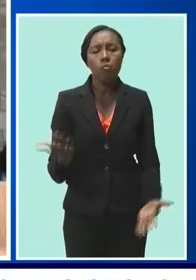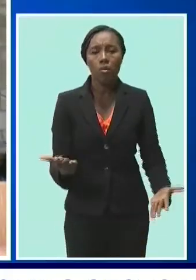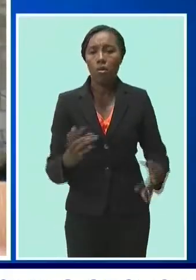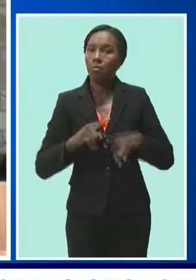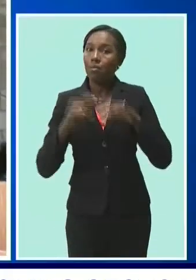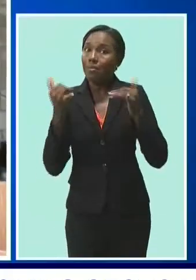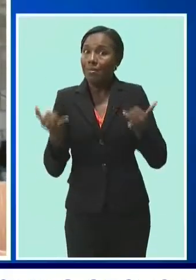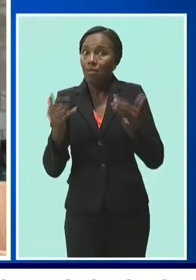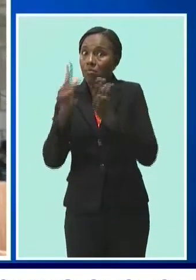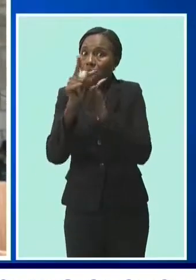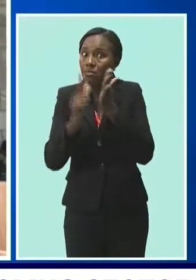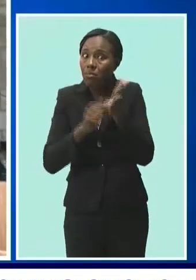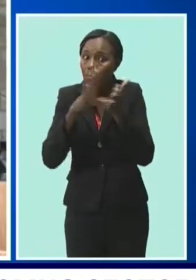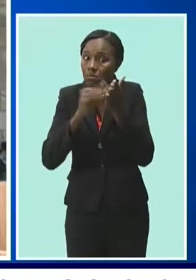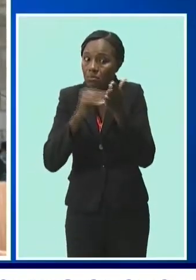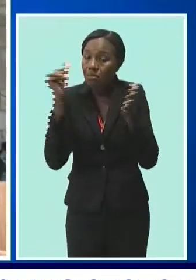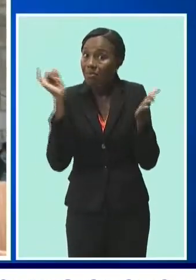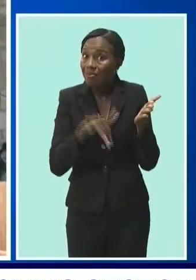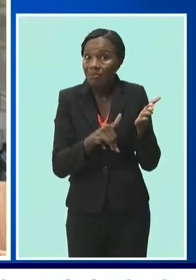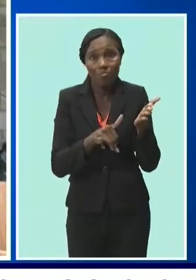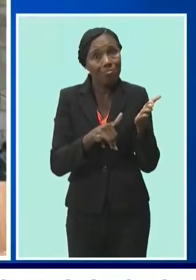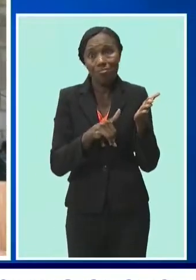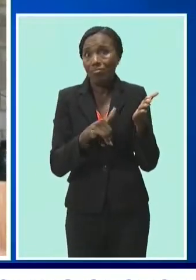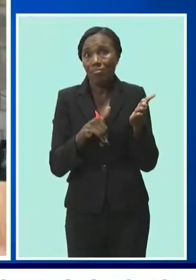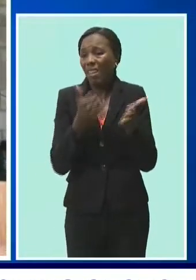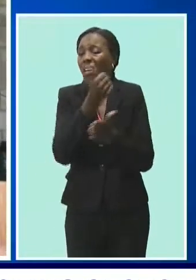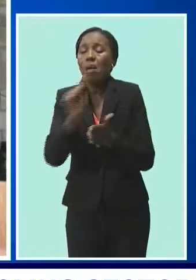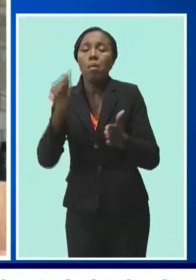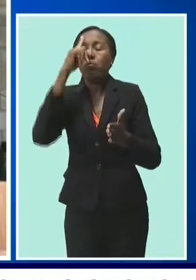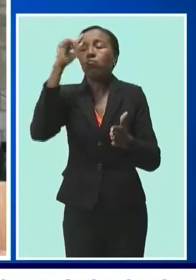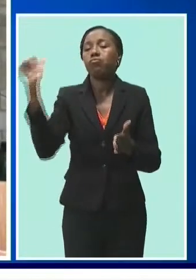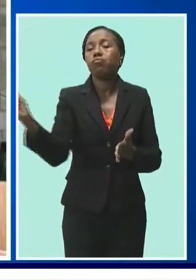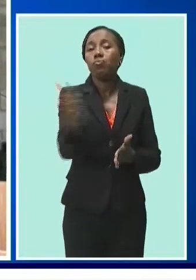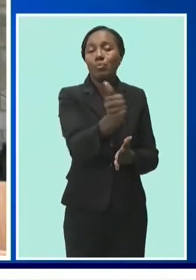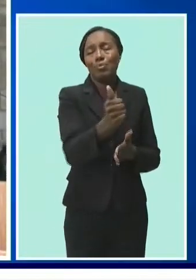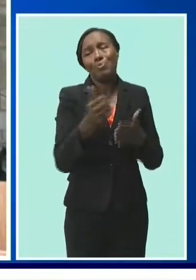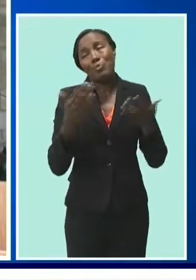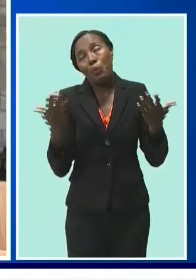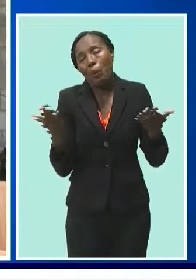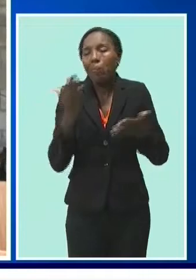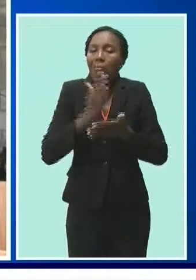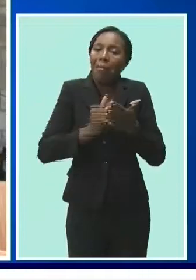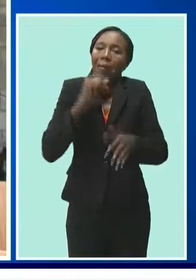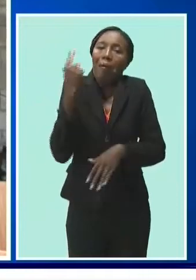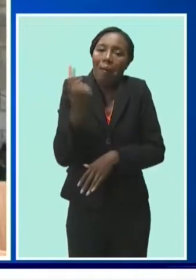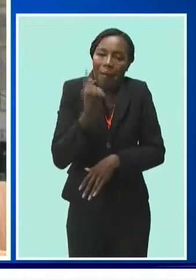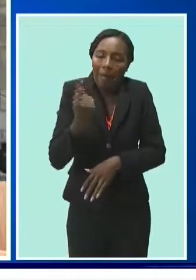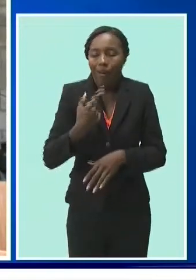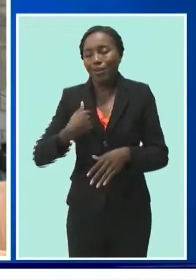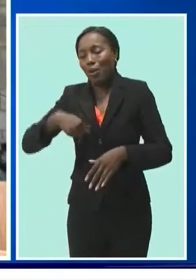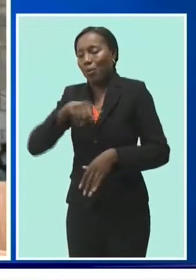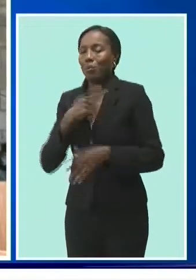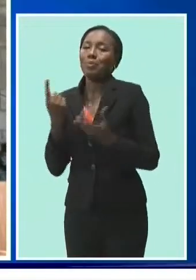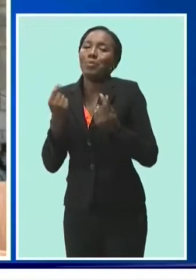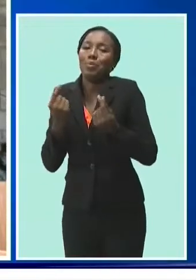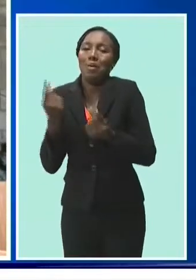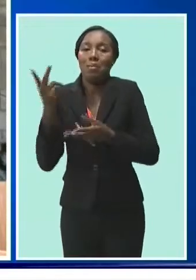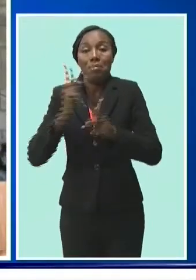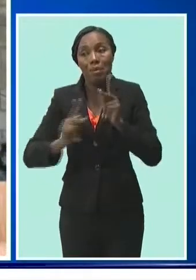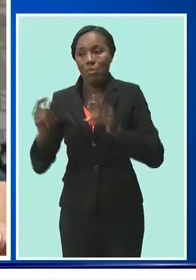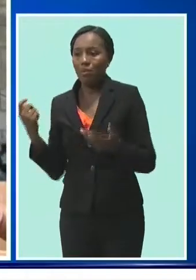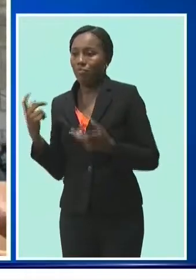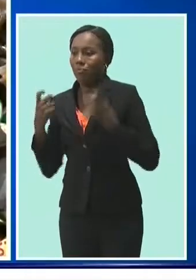now, there's no law. Everybody do wrong thing. Well, not everybody, because we do go at